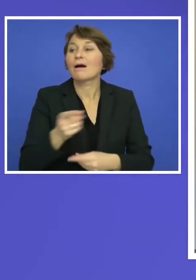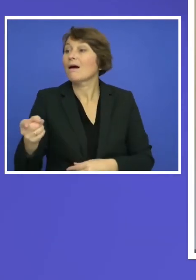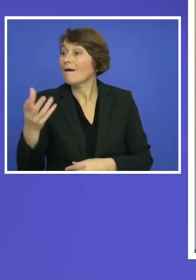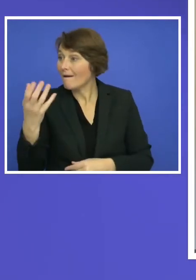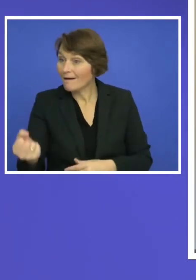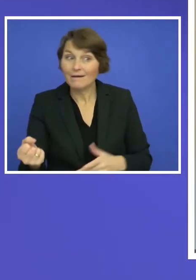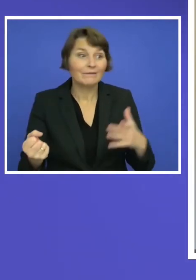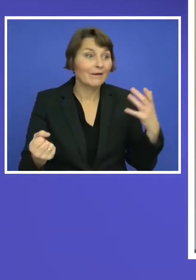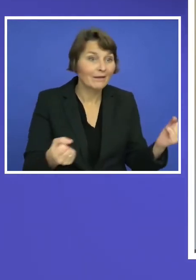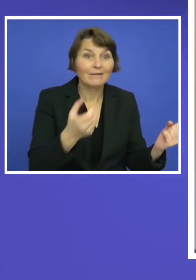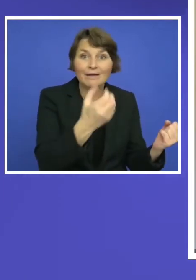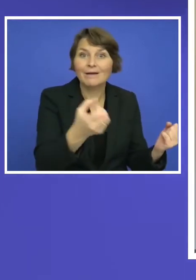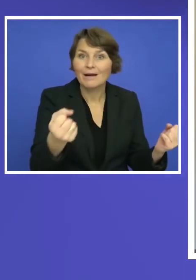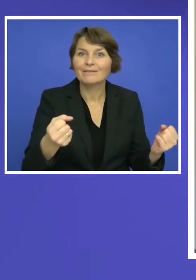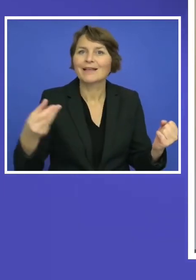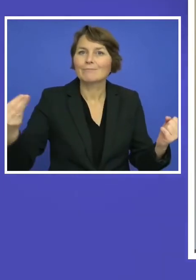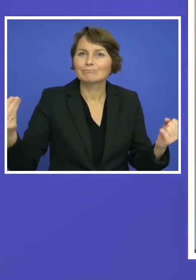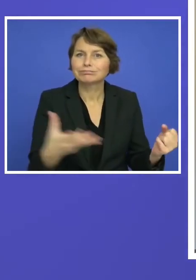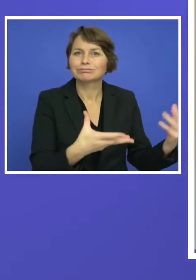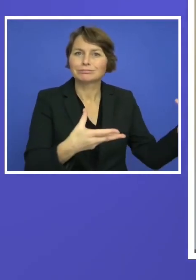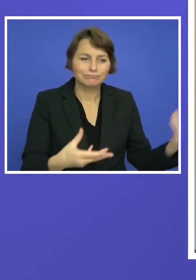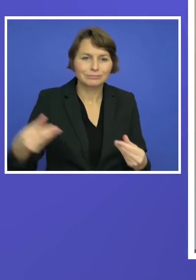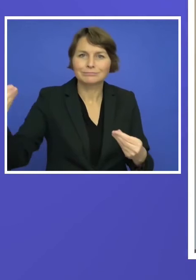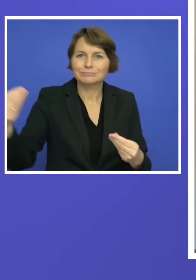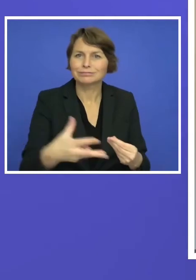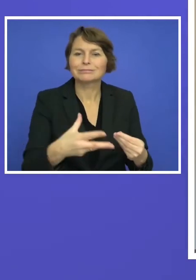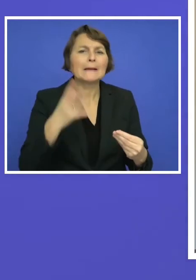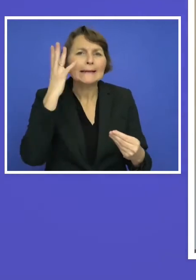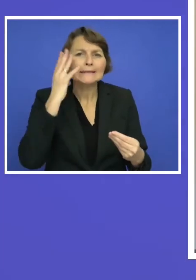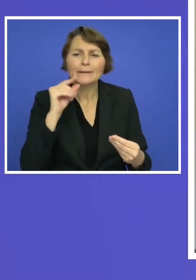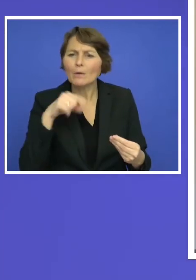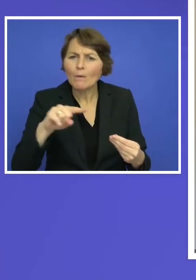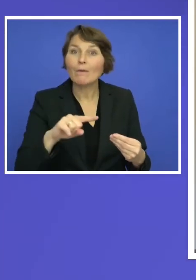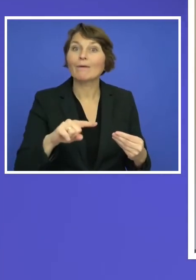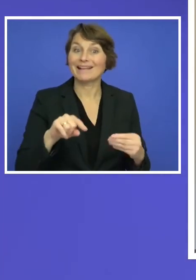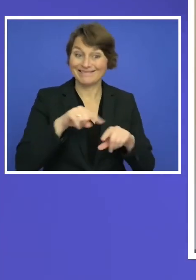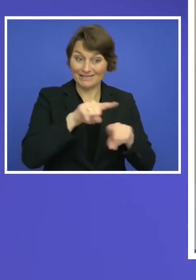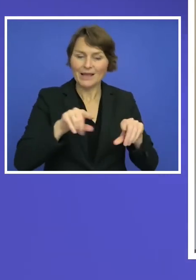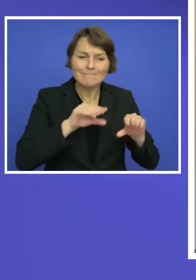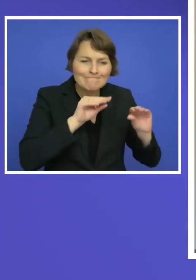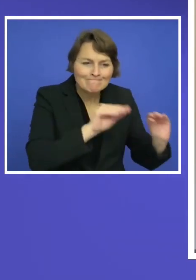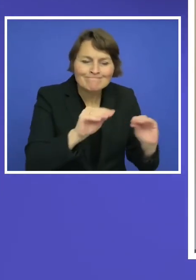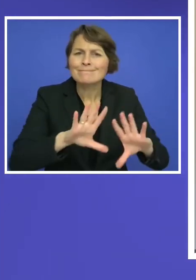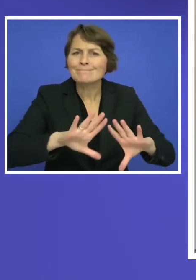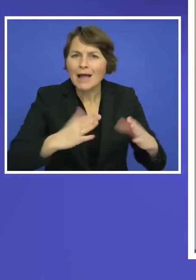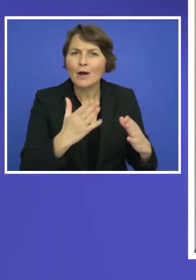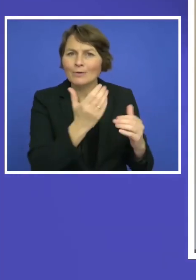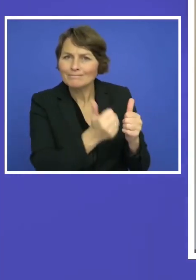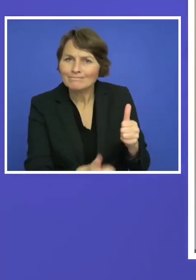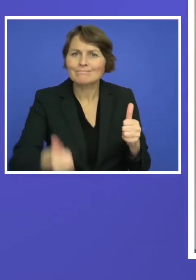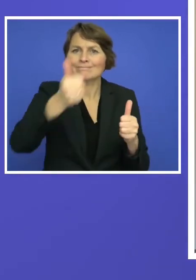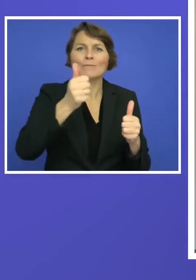experience and training in women health leadership. So I think we have various opportunities now with